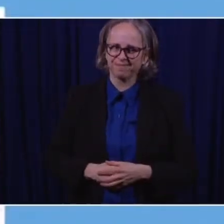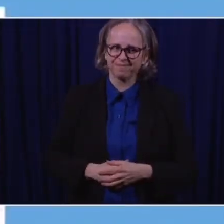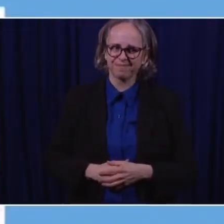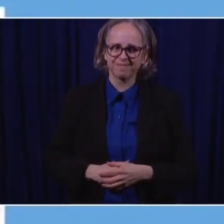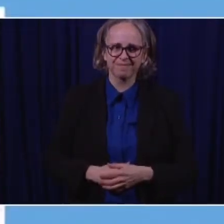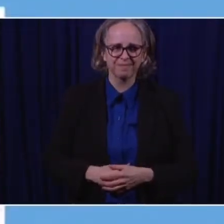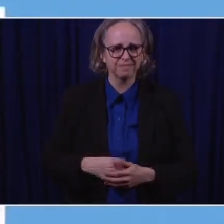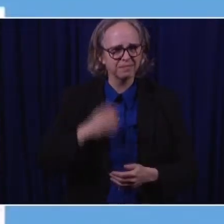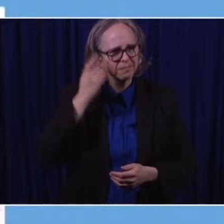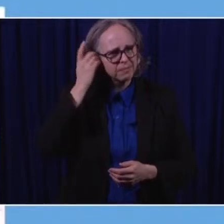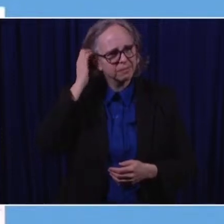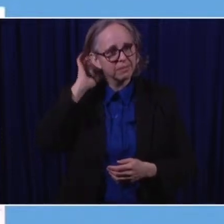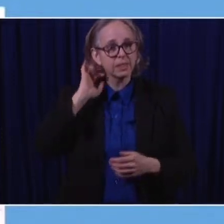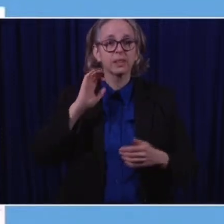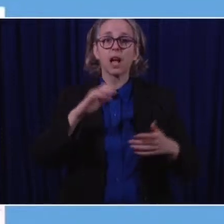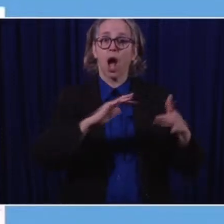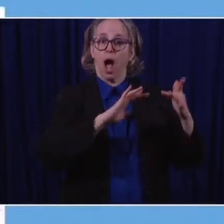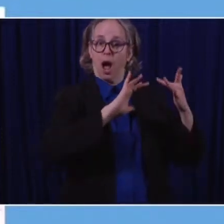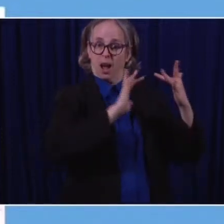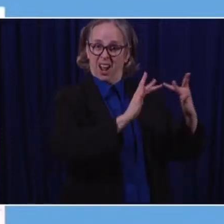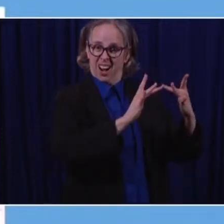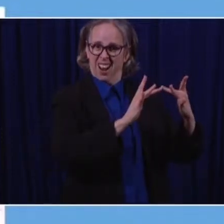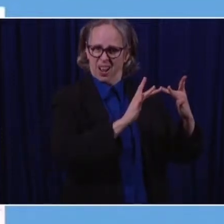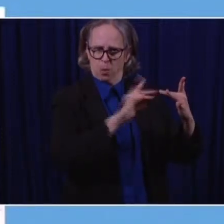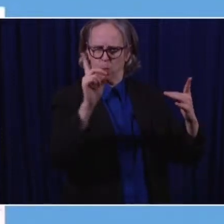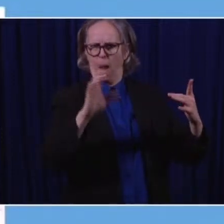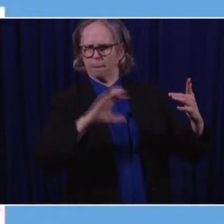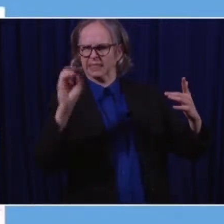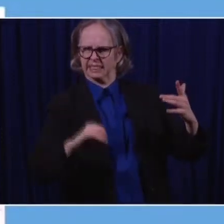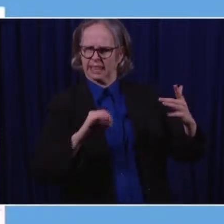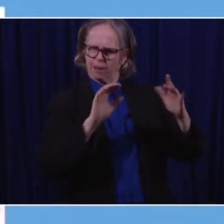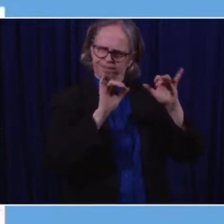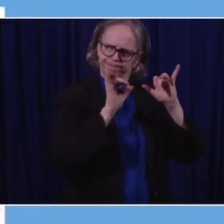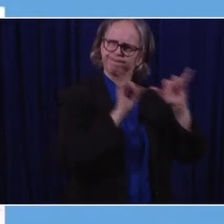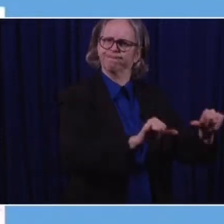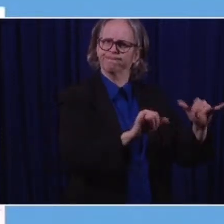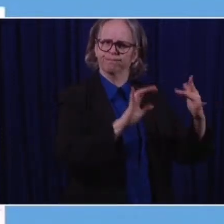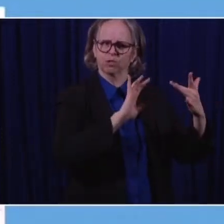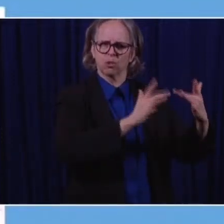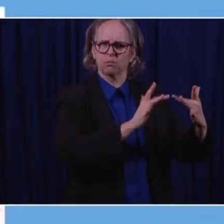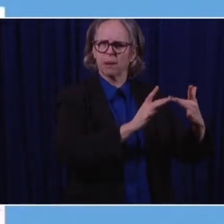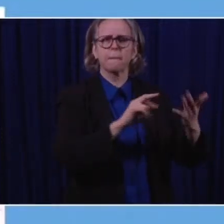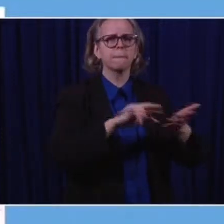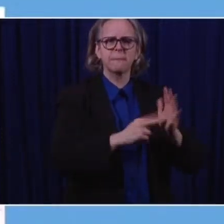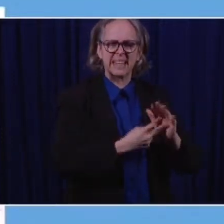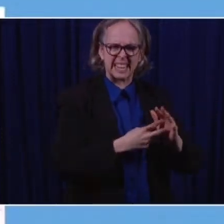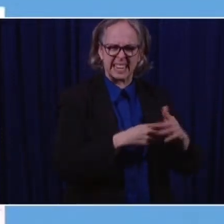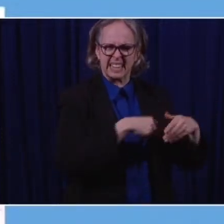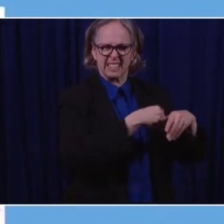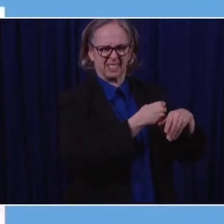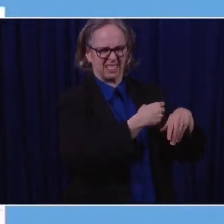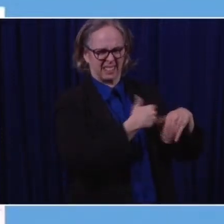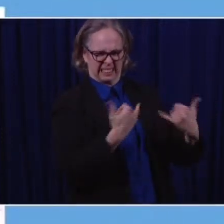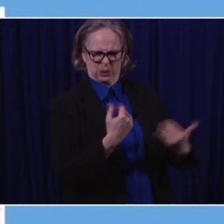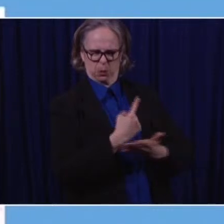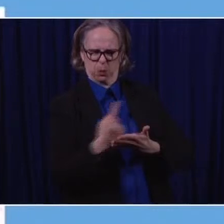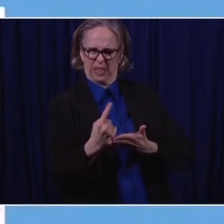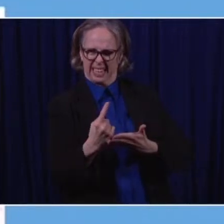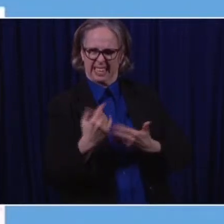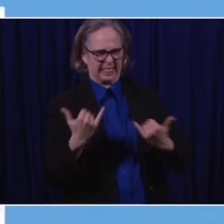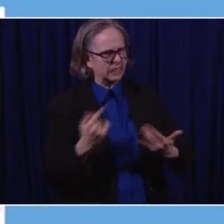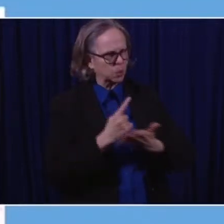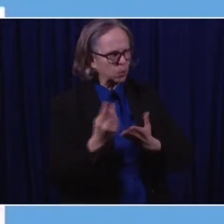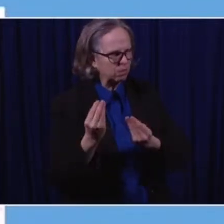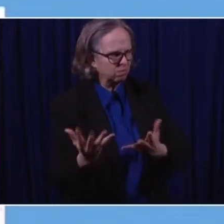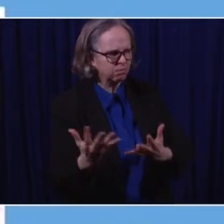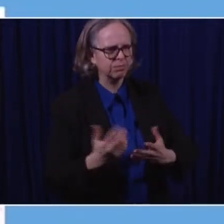Full remote, which is what we've been looking at. This is a snapshot of where we are this week. So we do this